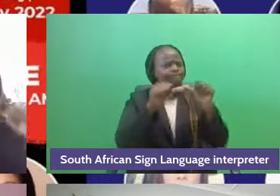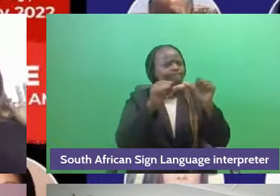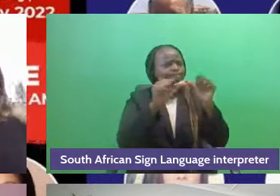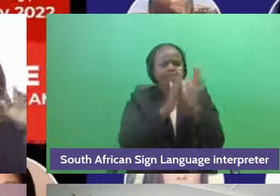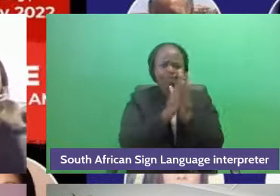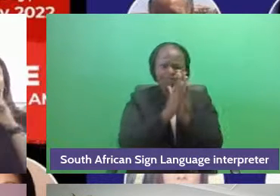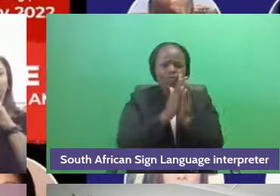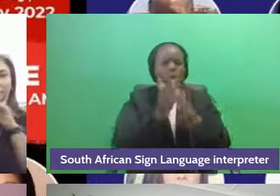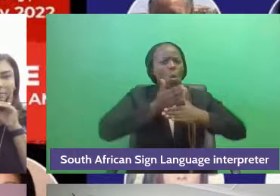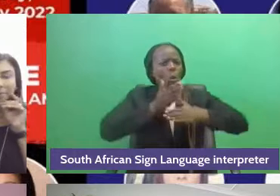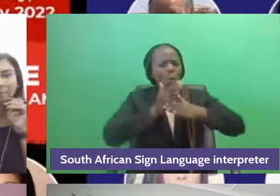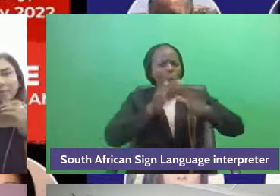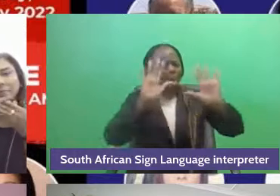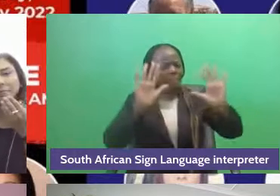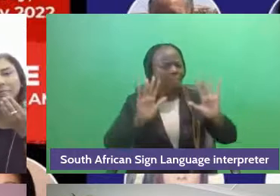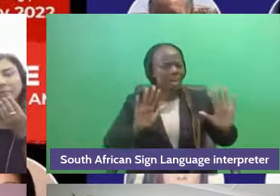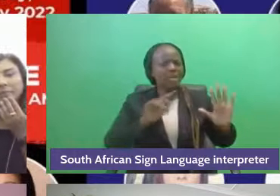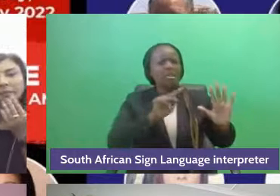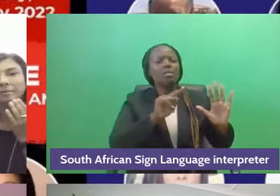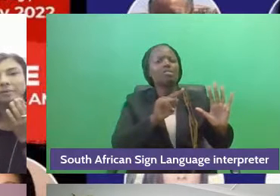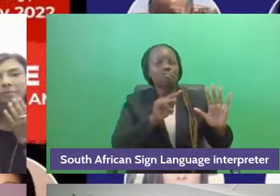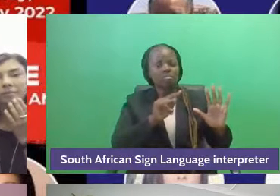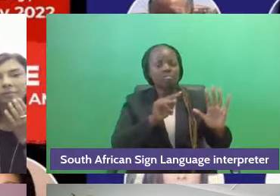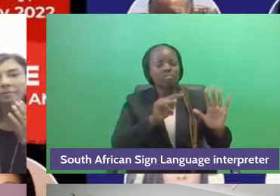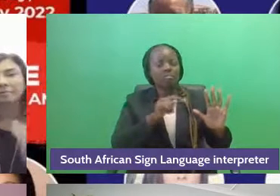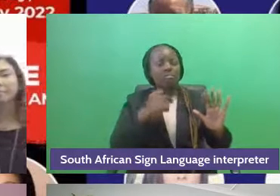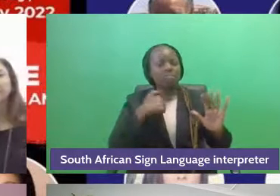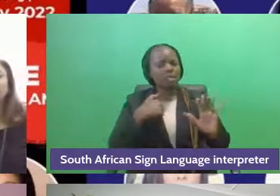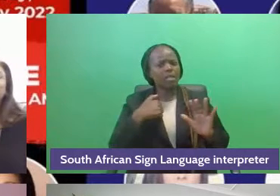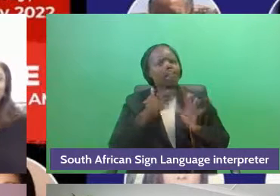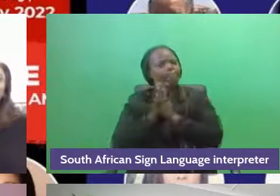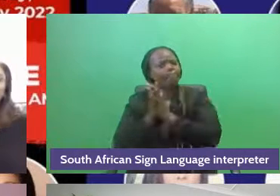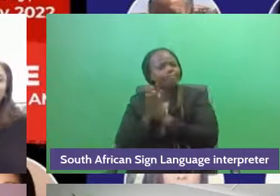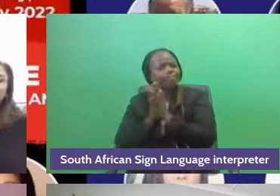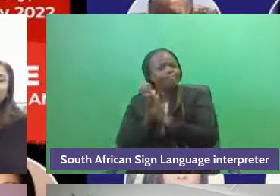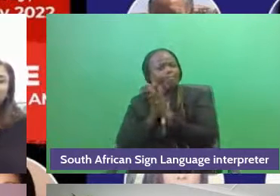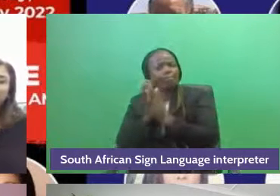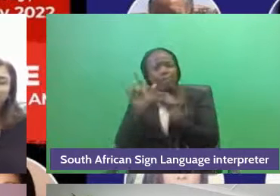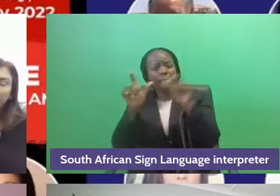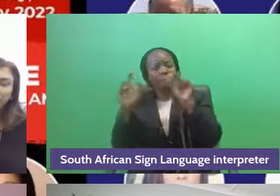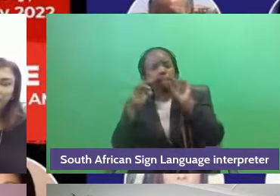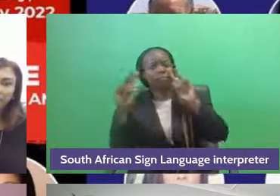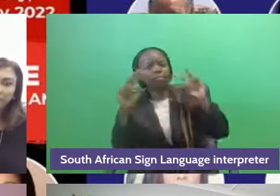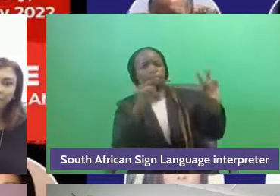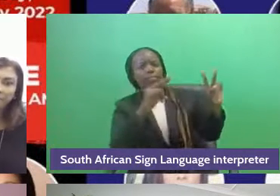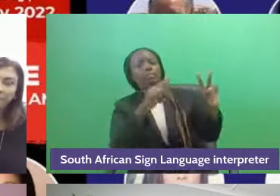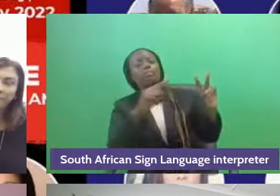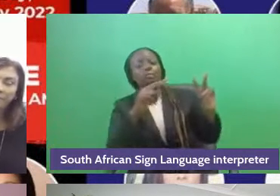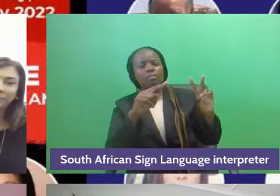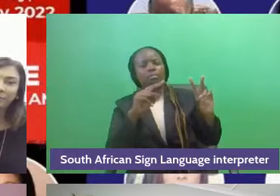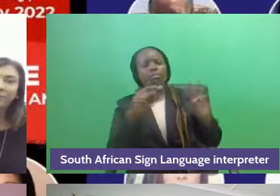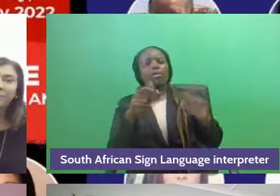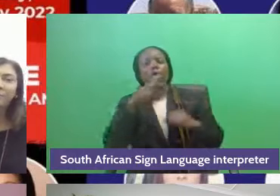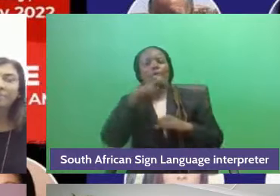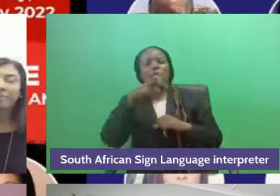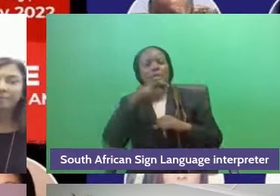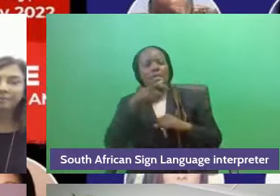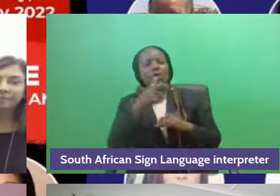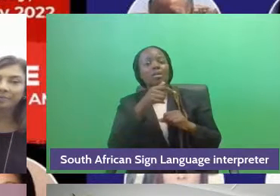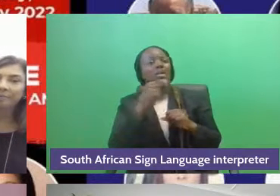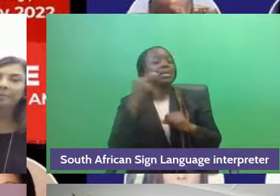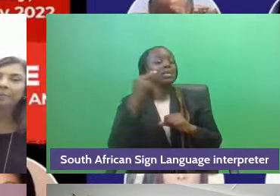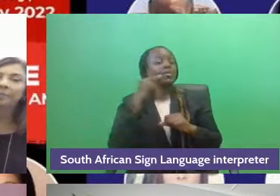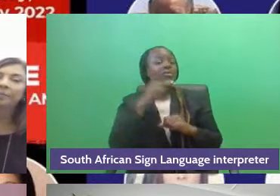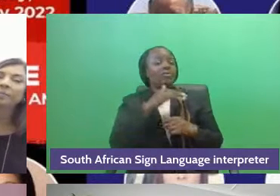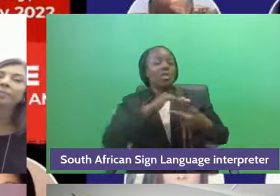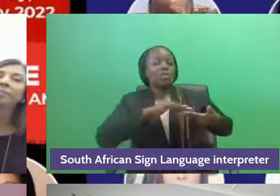incredible work that you are doing, and also encourage our viewers to continue to pose the questions. The team will still be here with us,